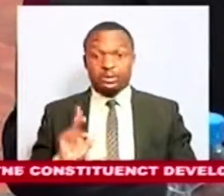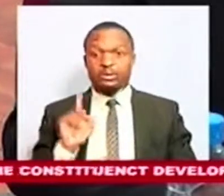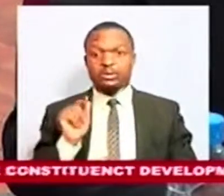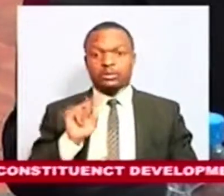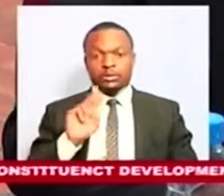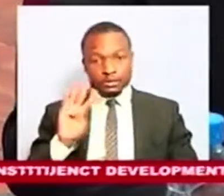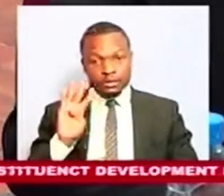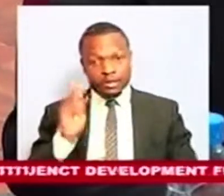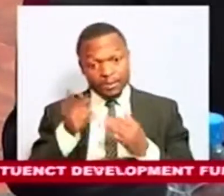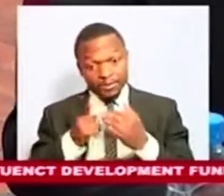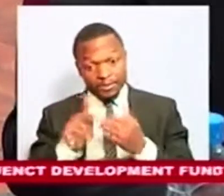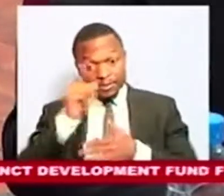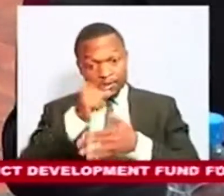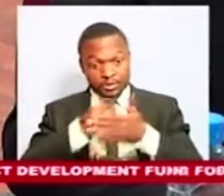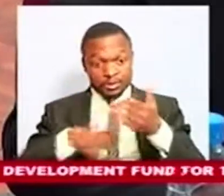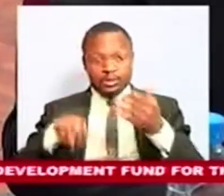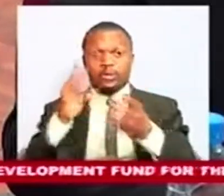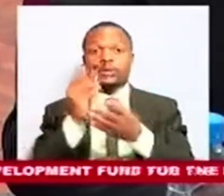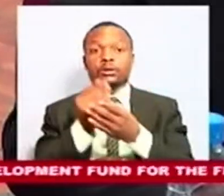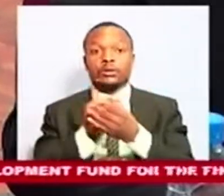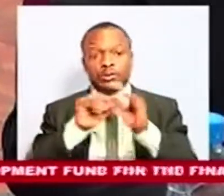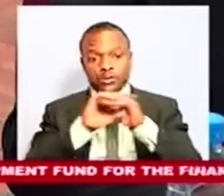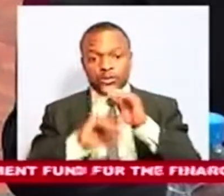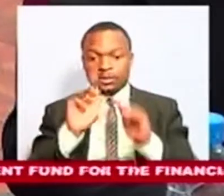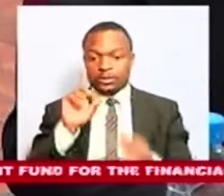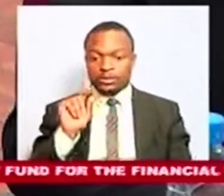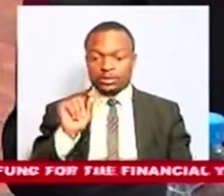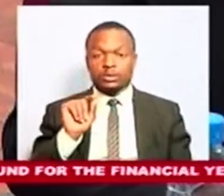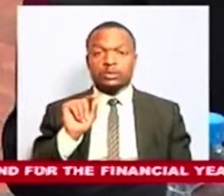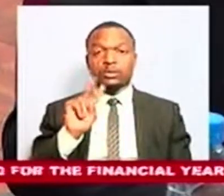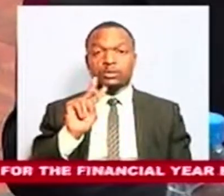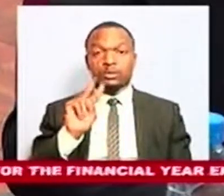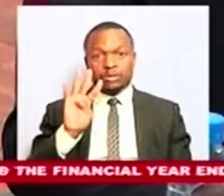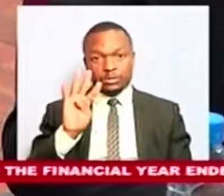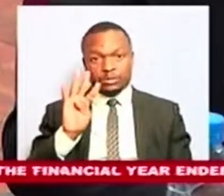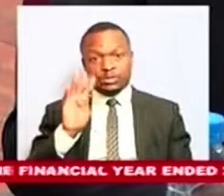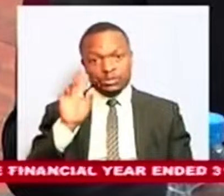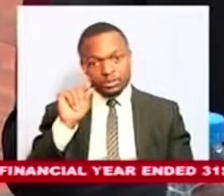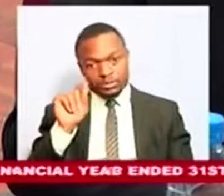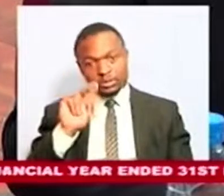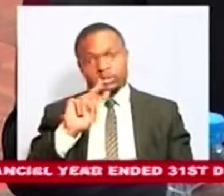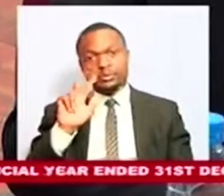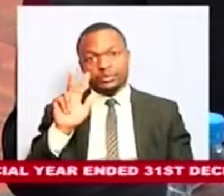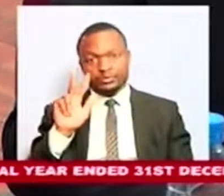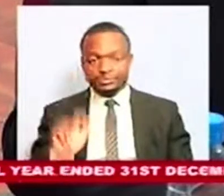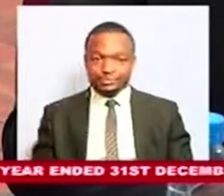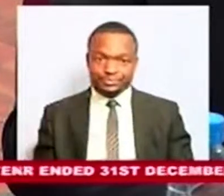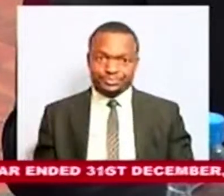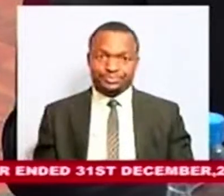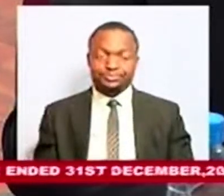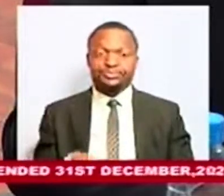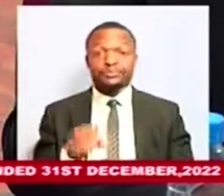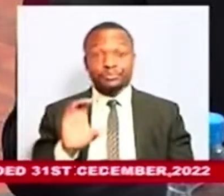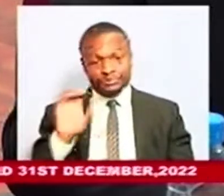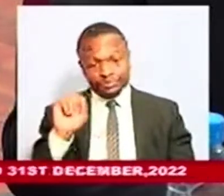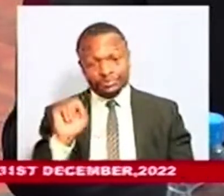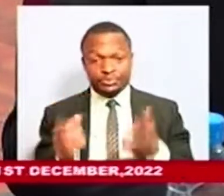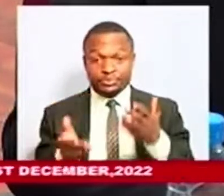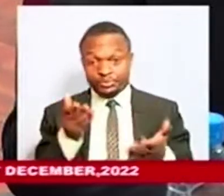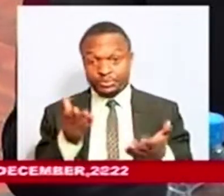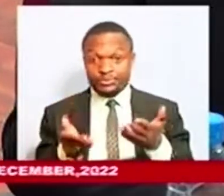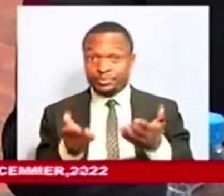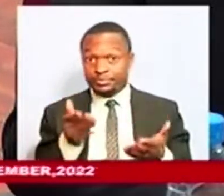So they are part of what is being considered under 2024 and 2023. Honorable Chair, yes, maybe